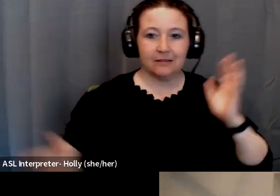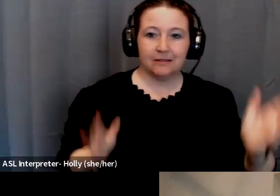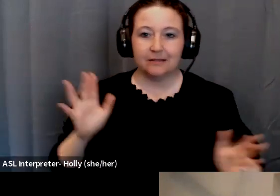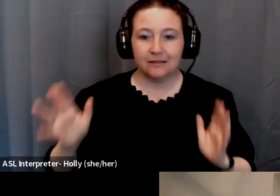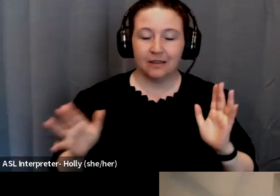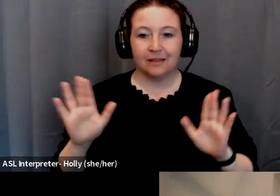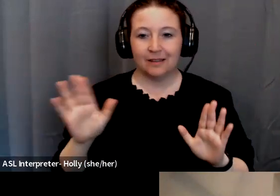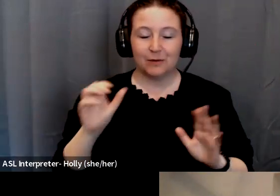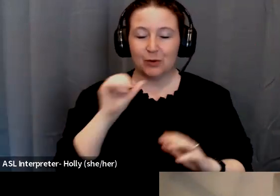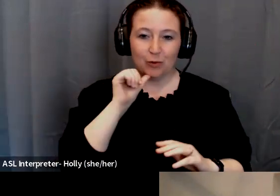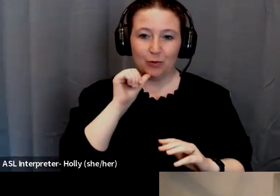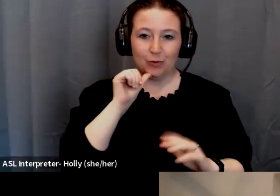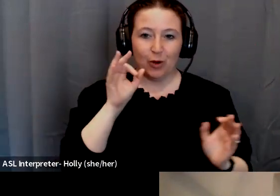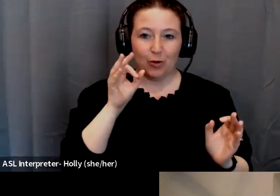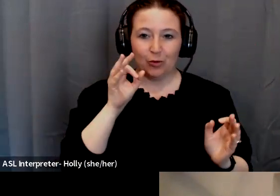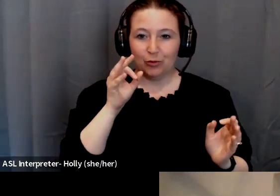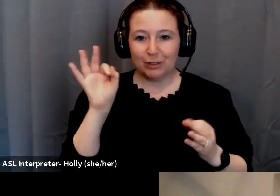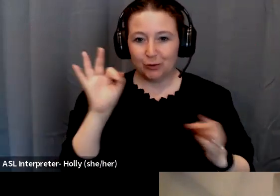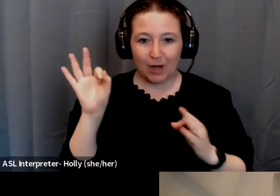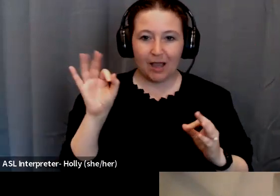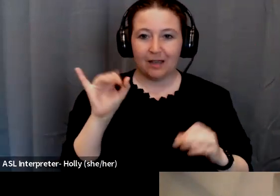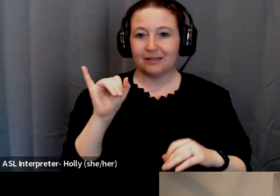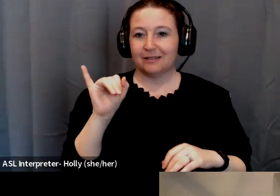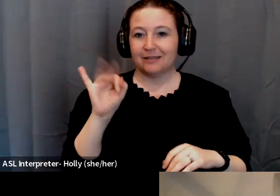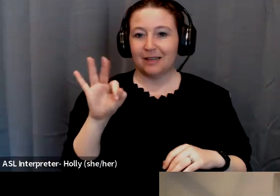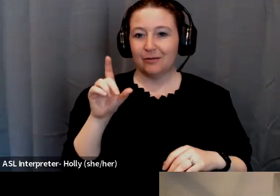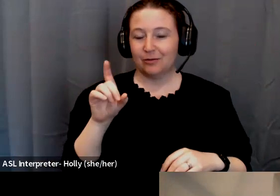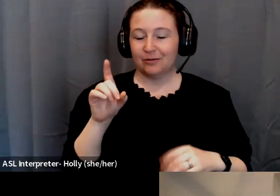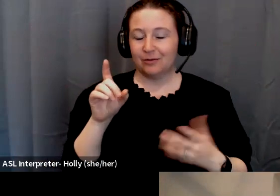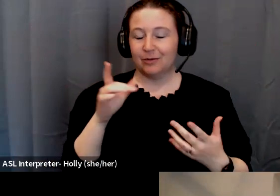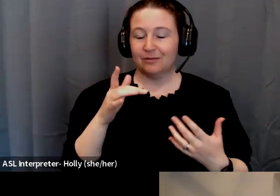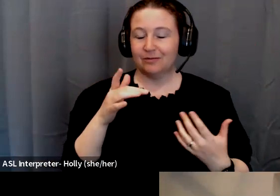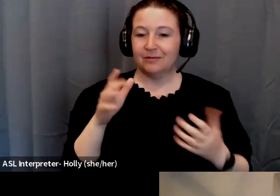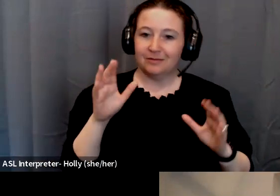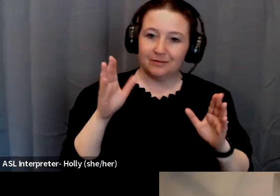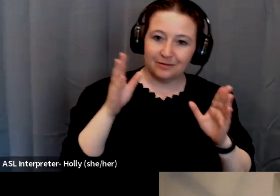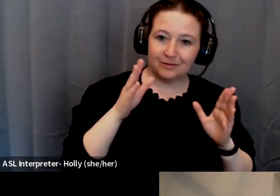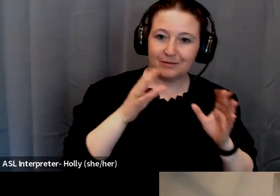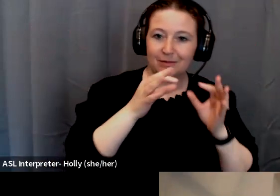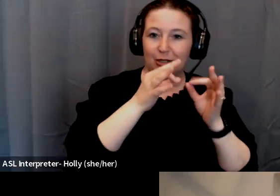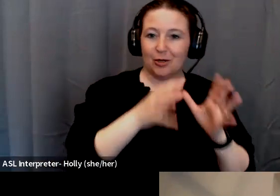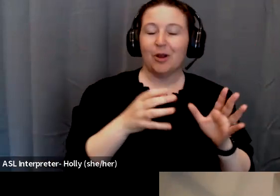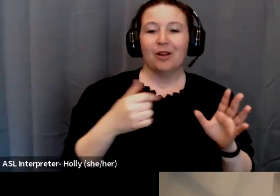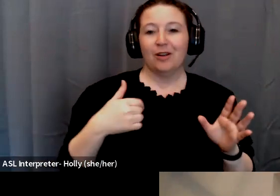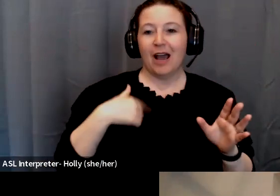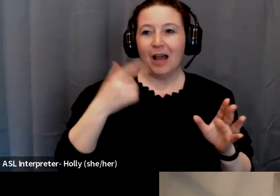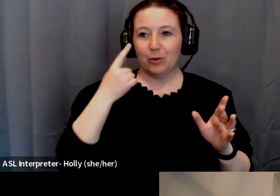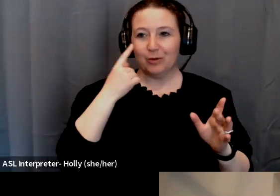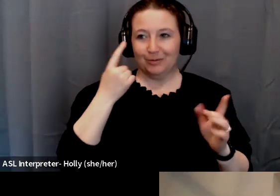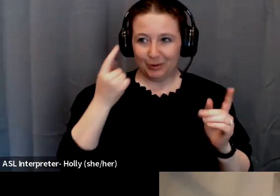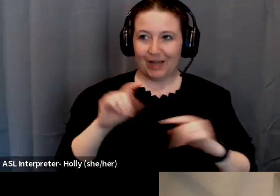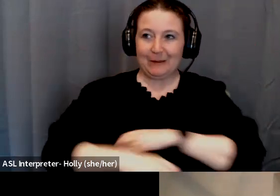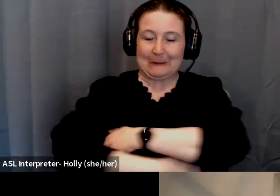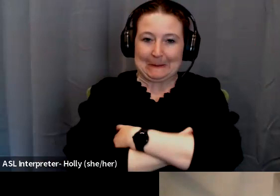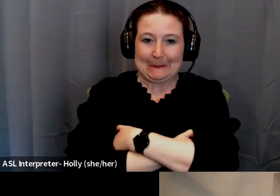hand gestures bother you if you need to rely on the ASL interpreter. I'll try and hold mine here to not be